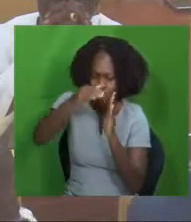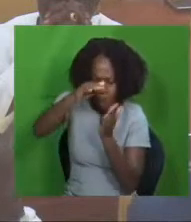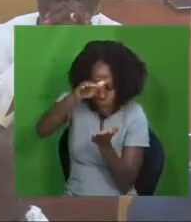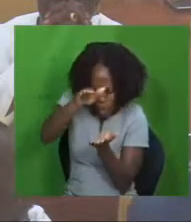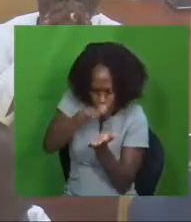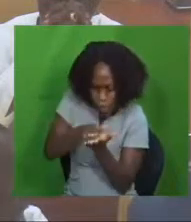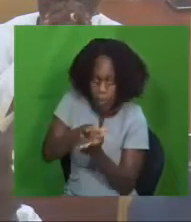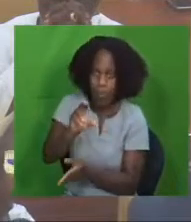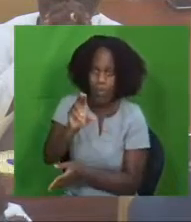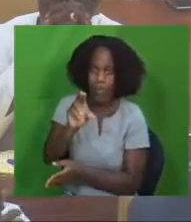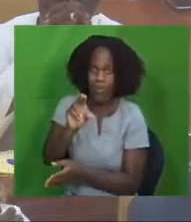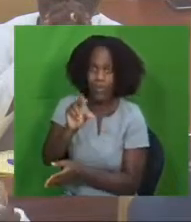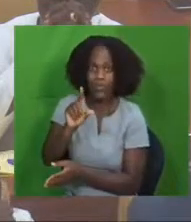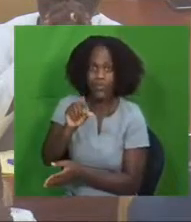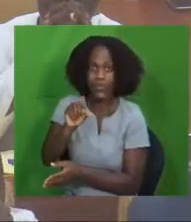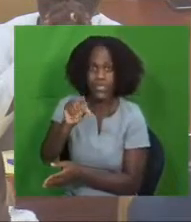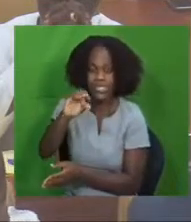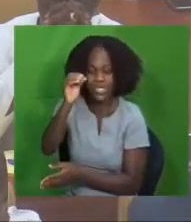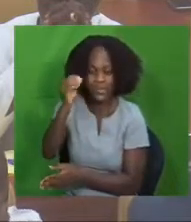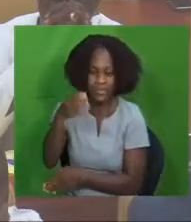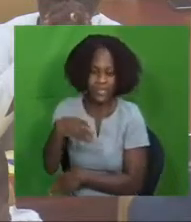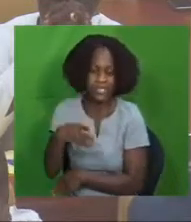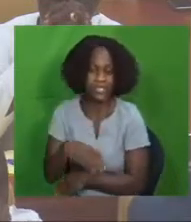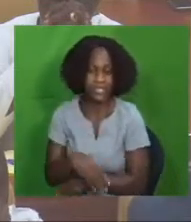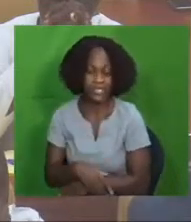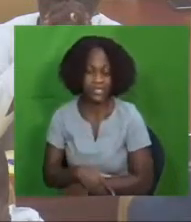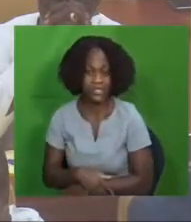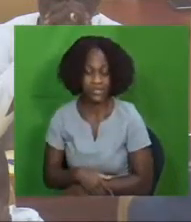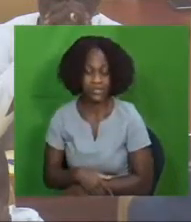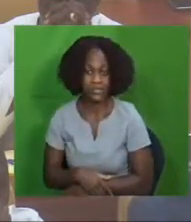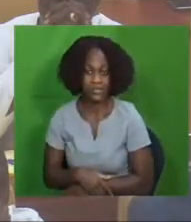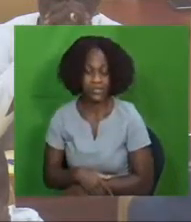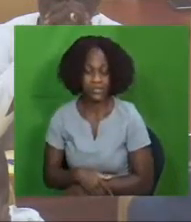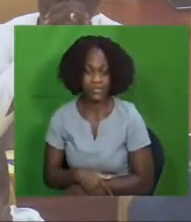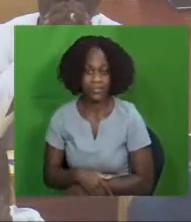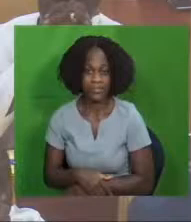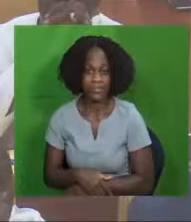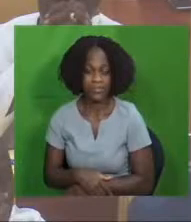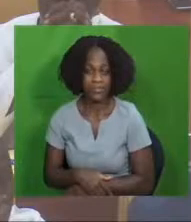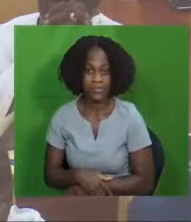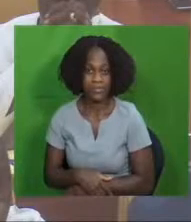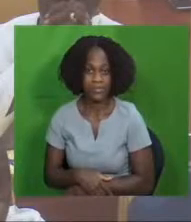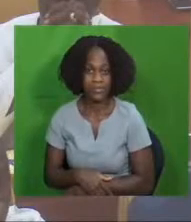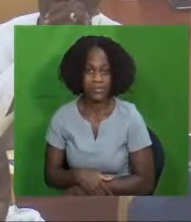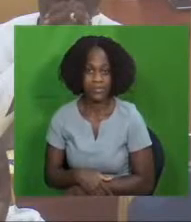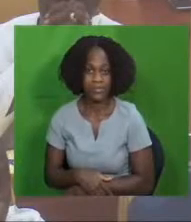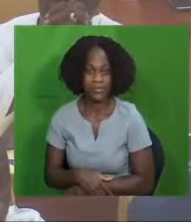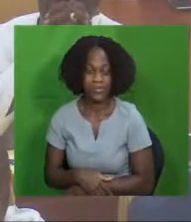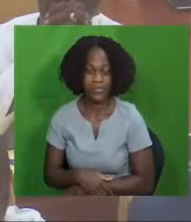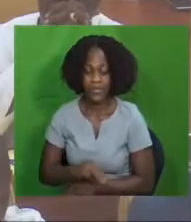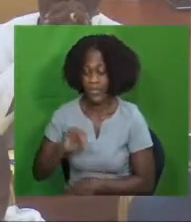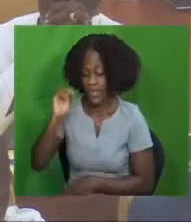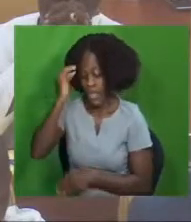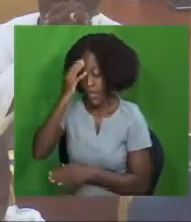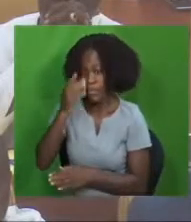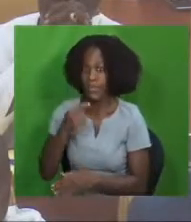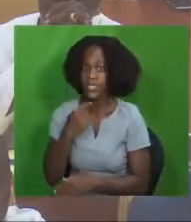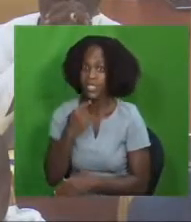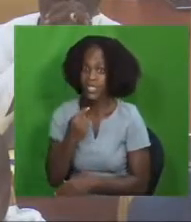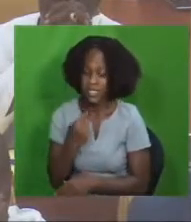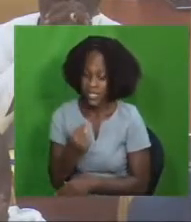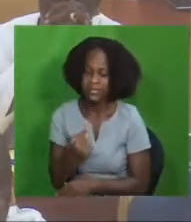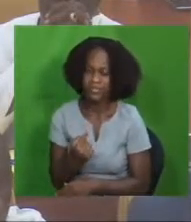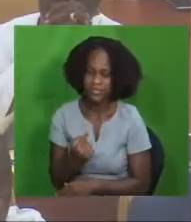20% of 149 billion appropriation gives us 29 billion Ghana cedis, Mr. Speaker. The minister said he would then